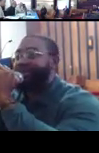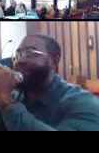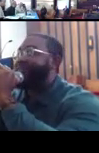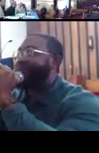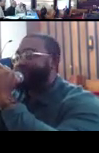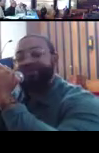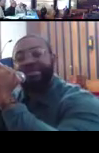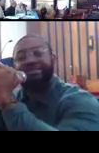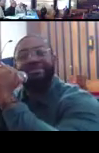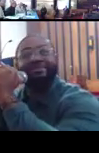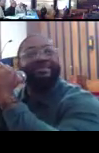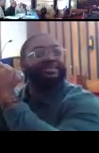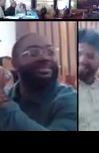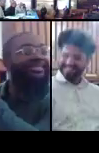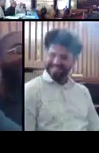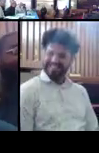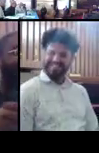and